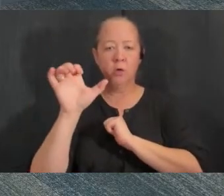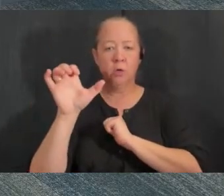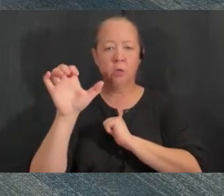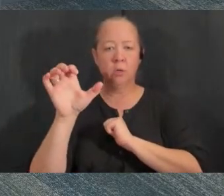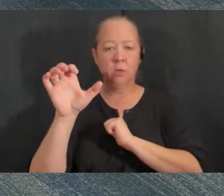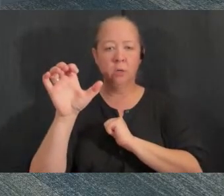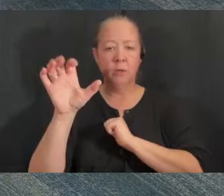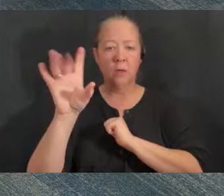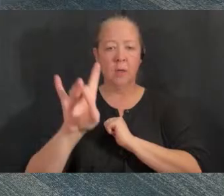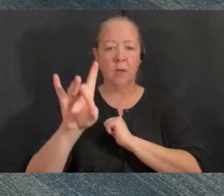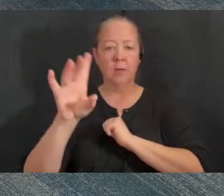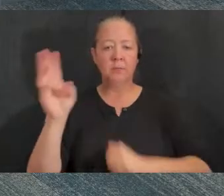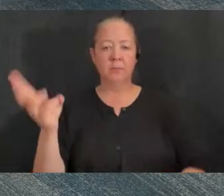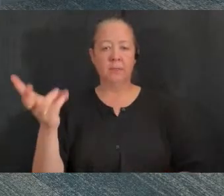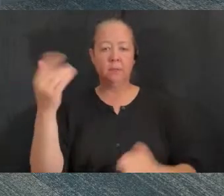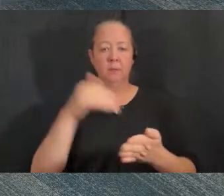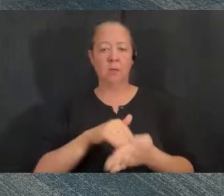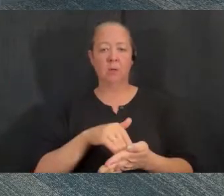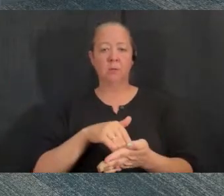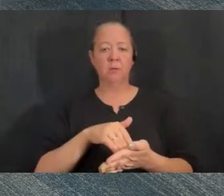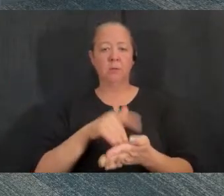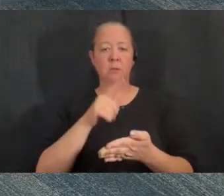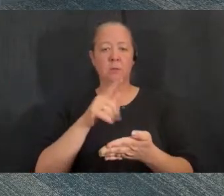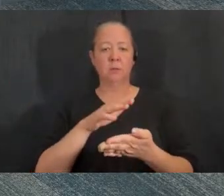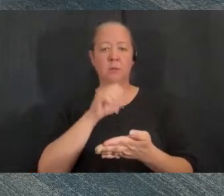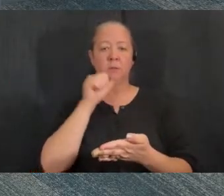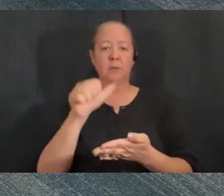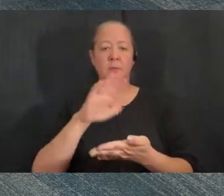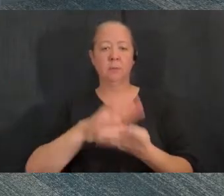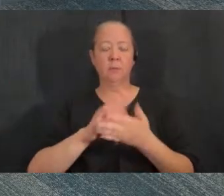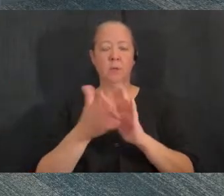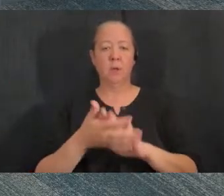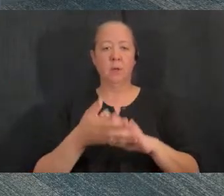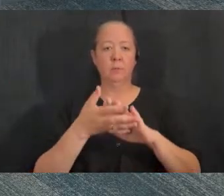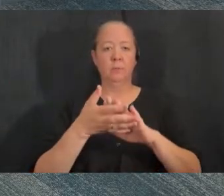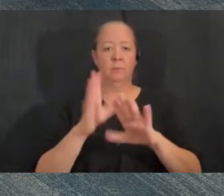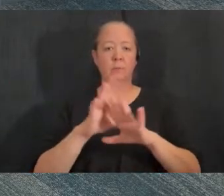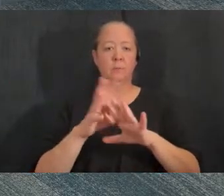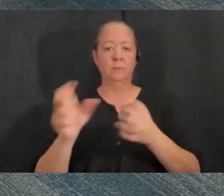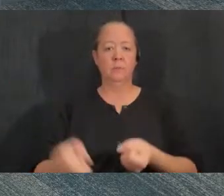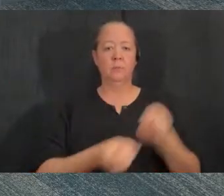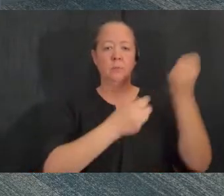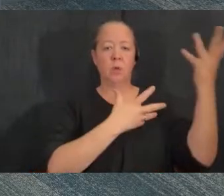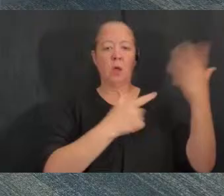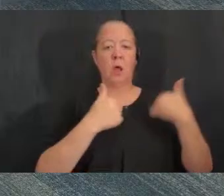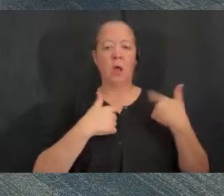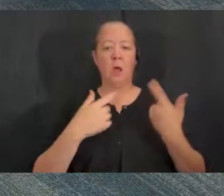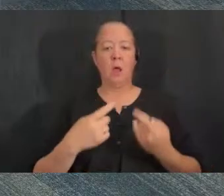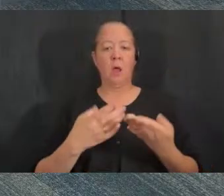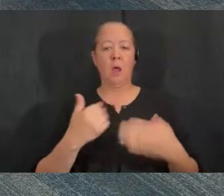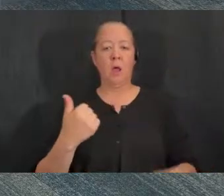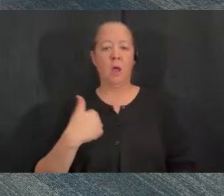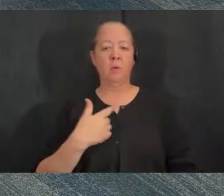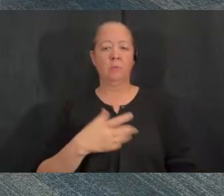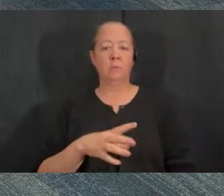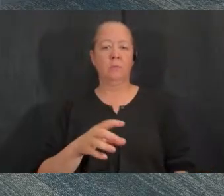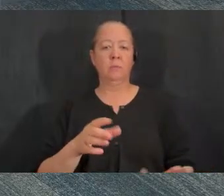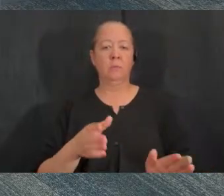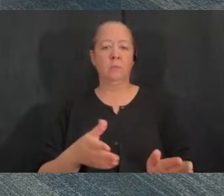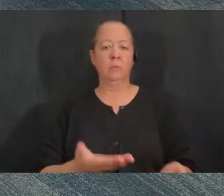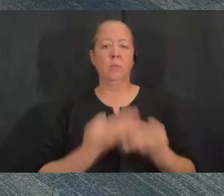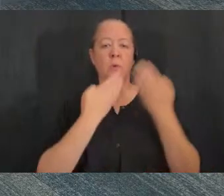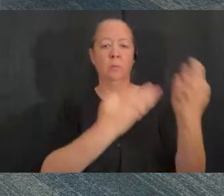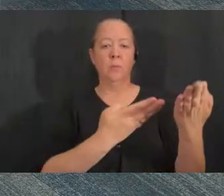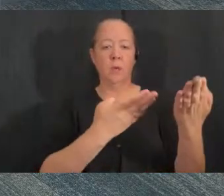strongly paying down the municipal bond as soon as possible and cutting the term in half.